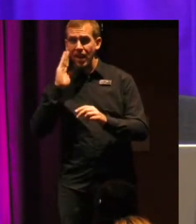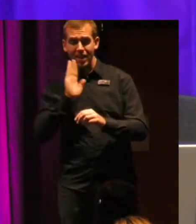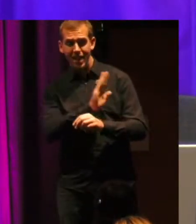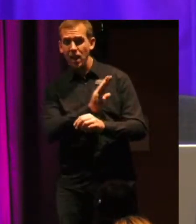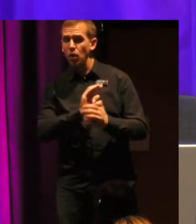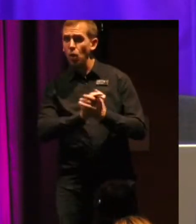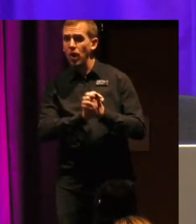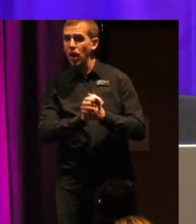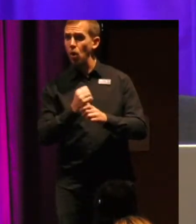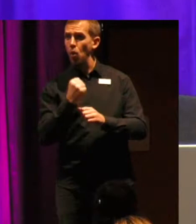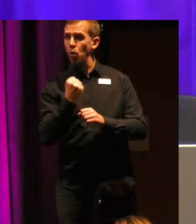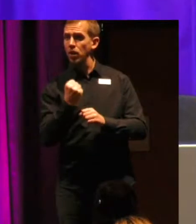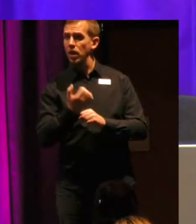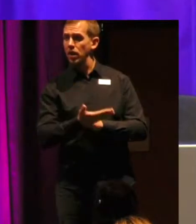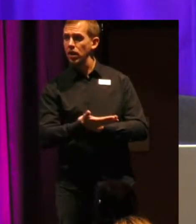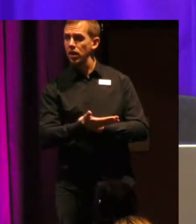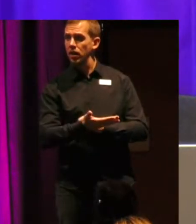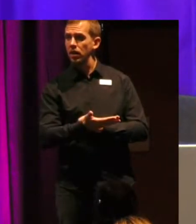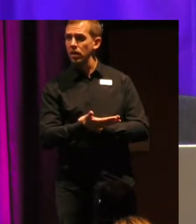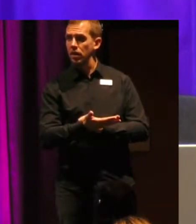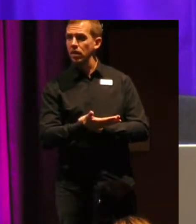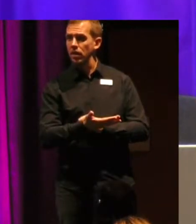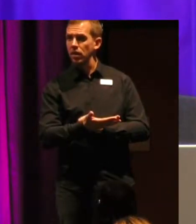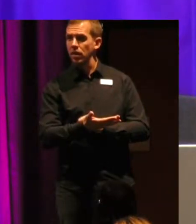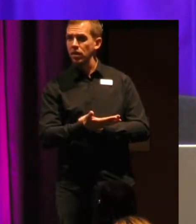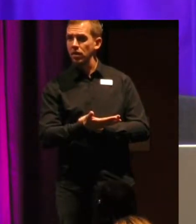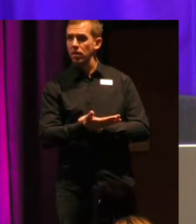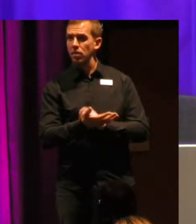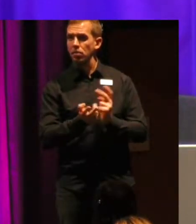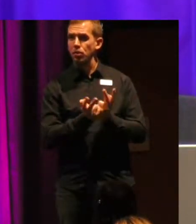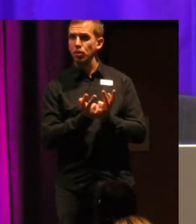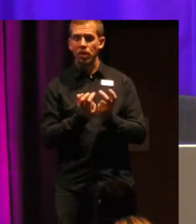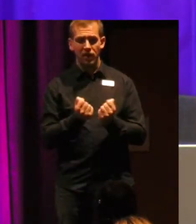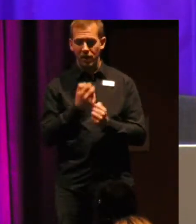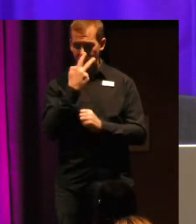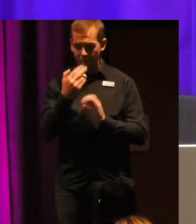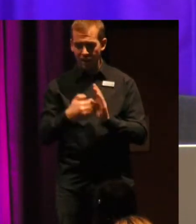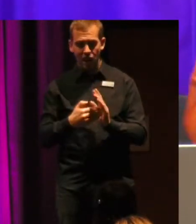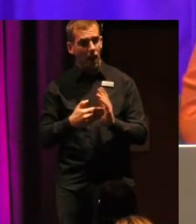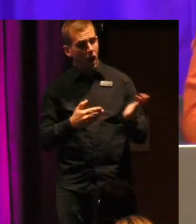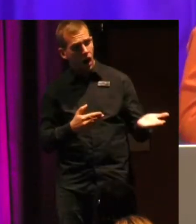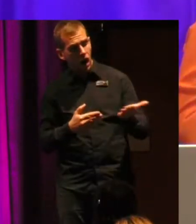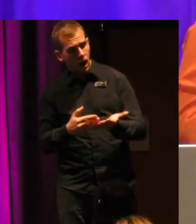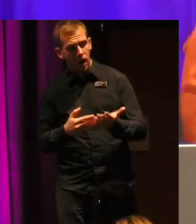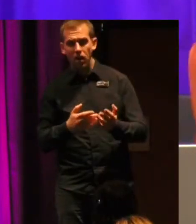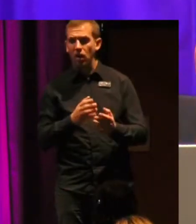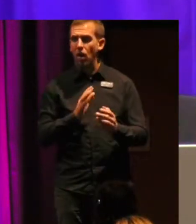to actually make sure that there is security. So it's actually even gone